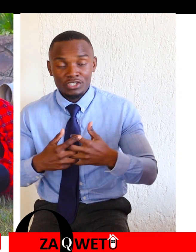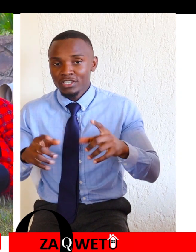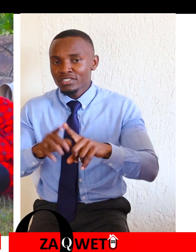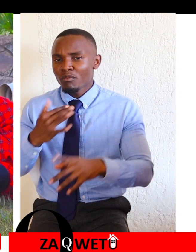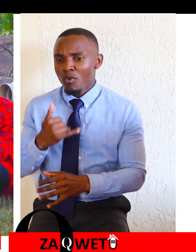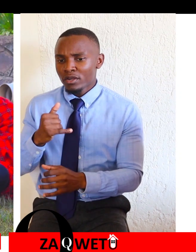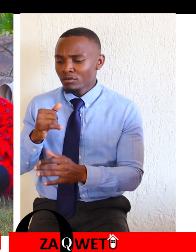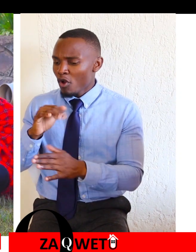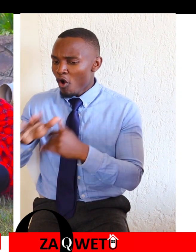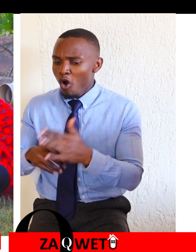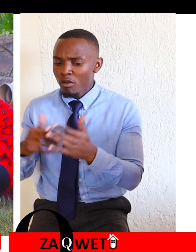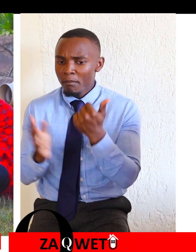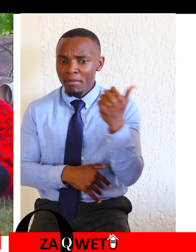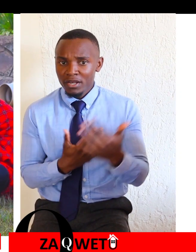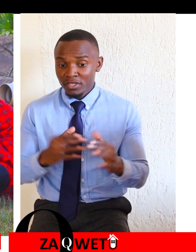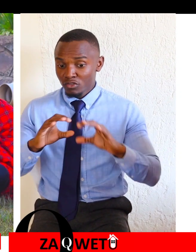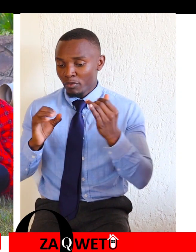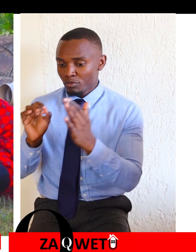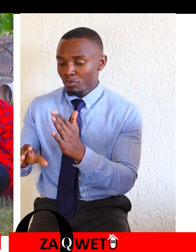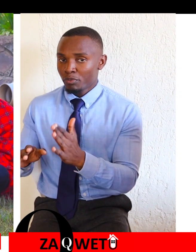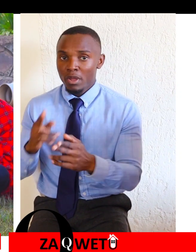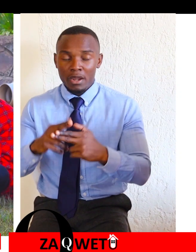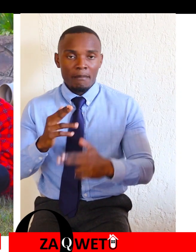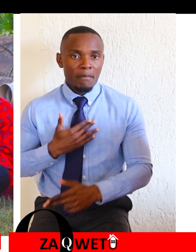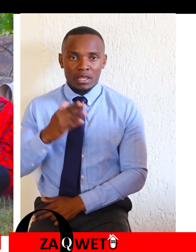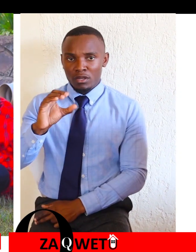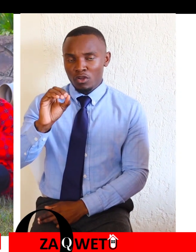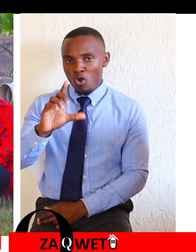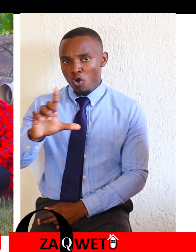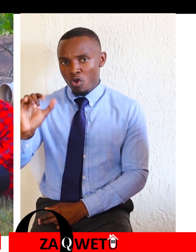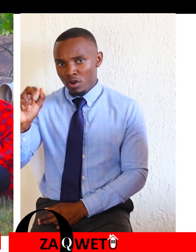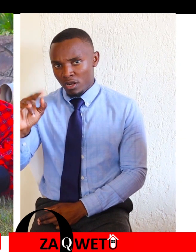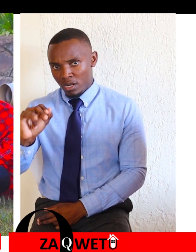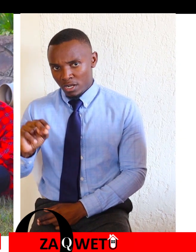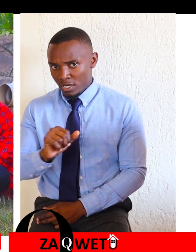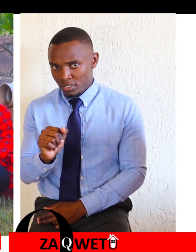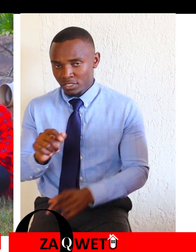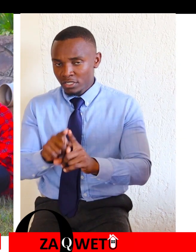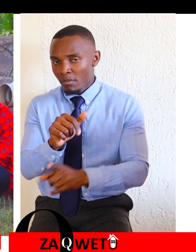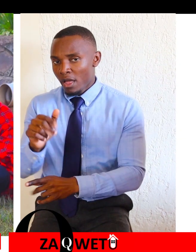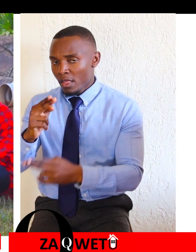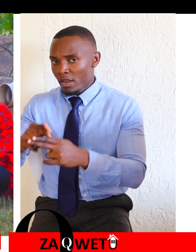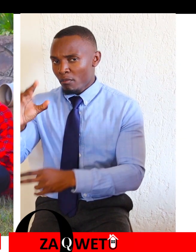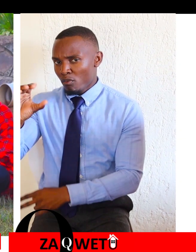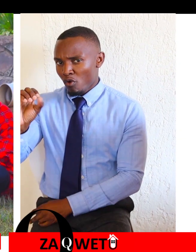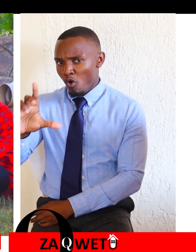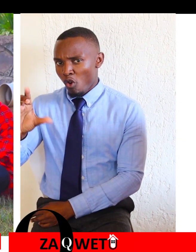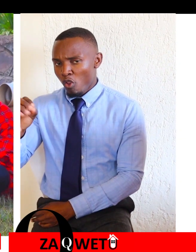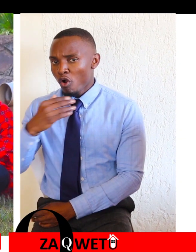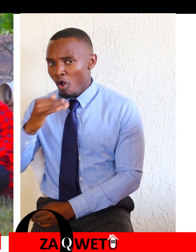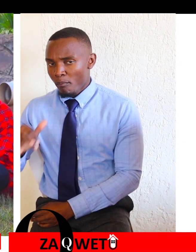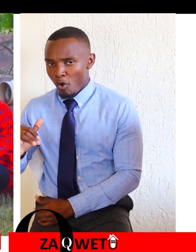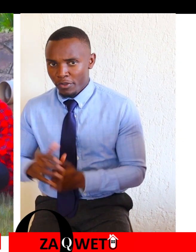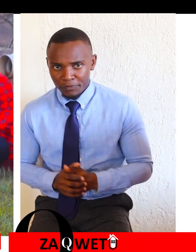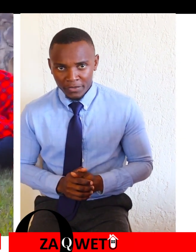in and tunatoka kutoka hizo norms mbaya mbaya in the community. I go by the name of Collins Irungu. Ukitaka jina usani Koloboy